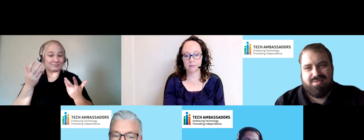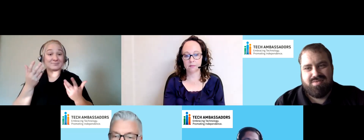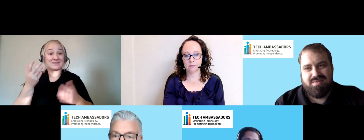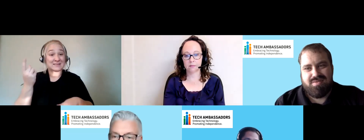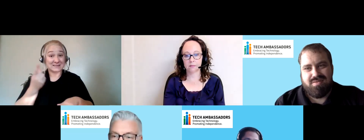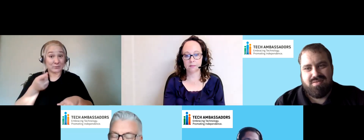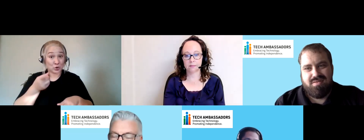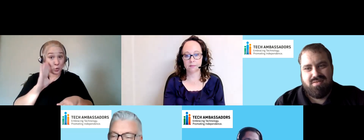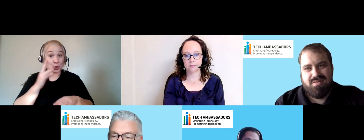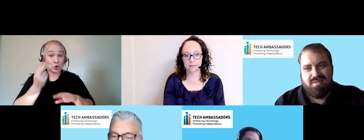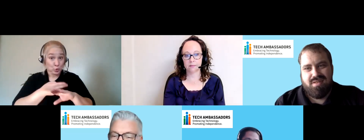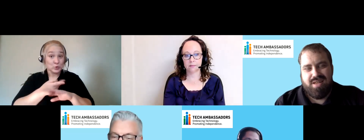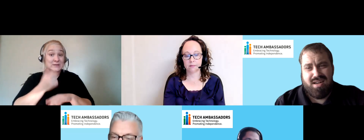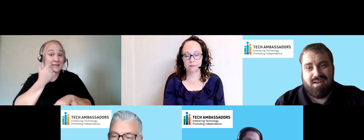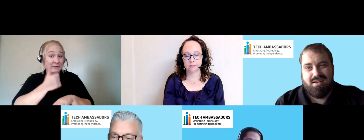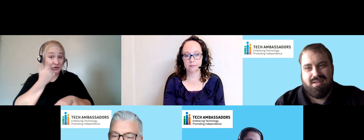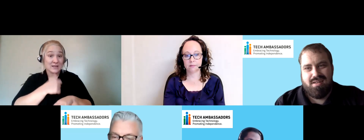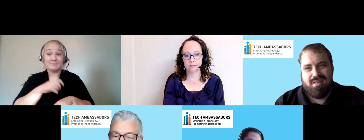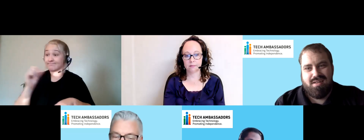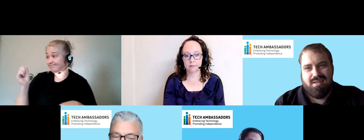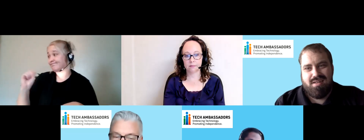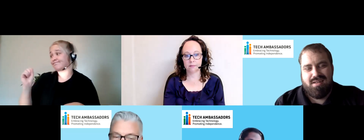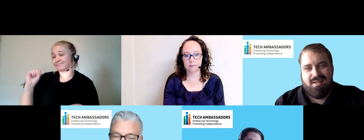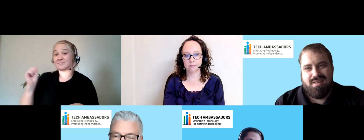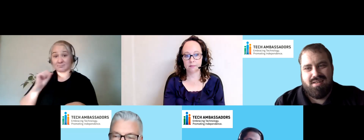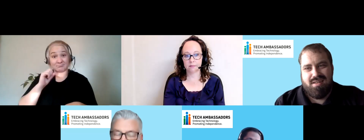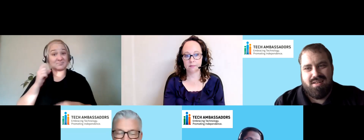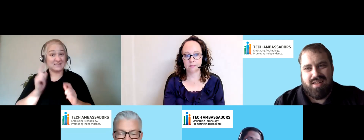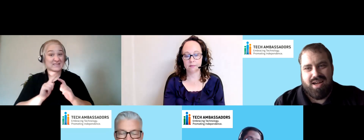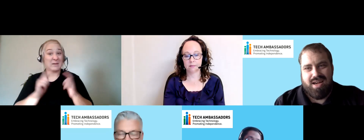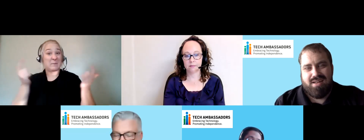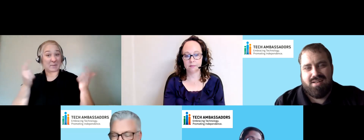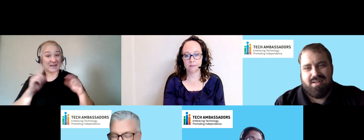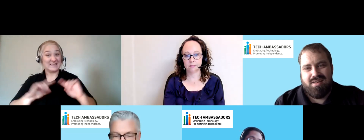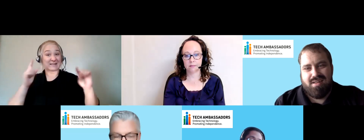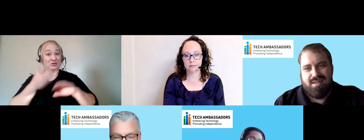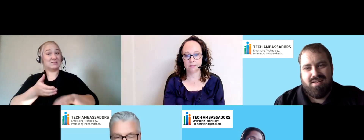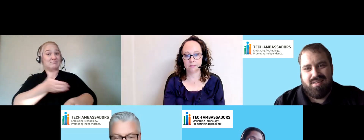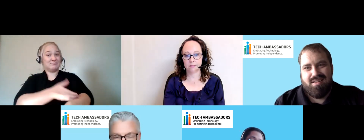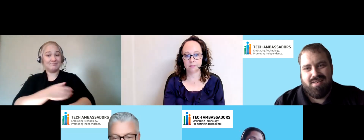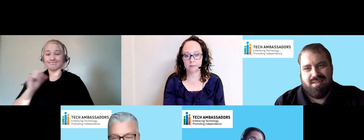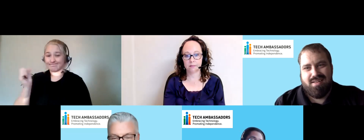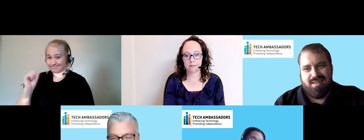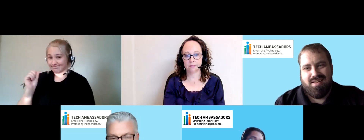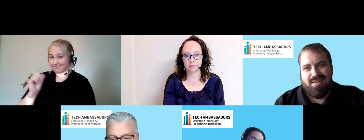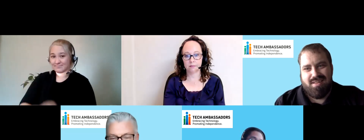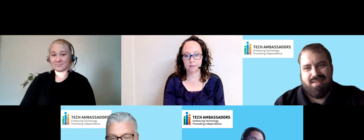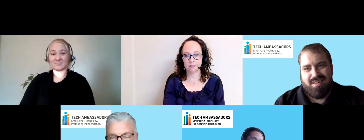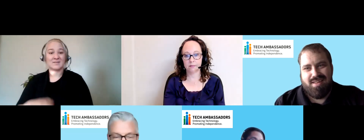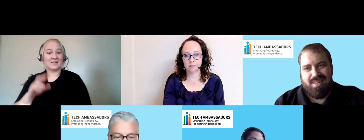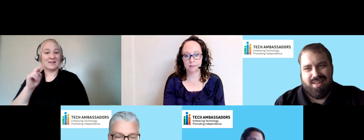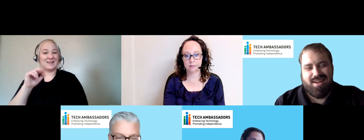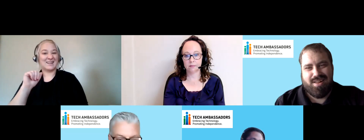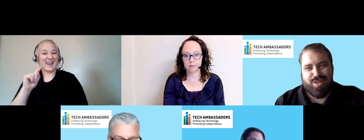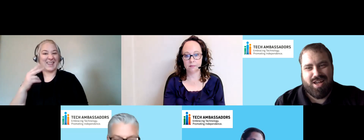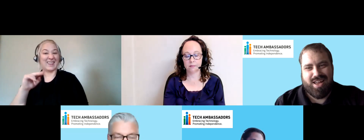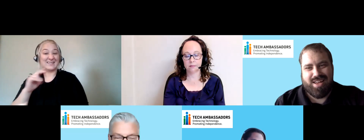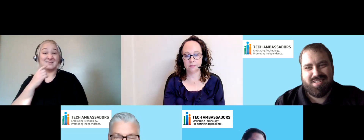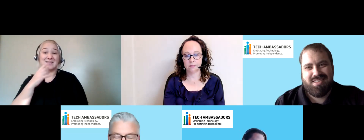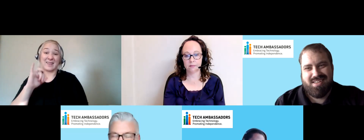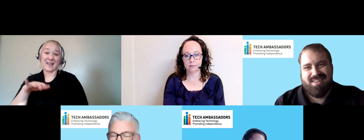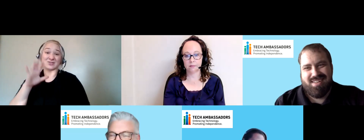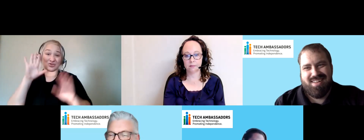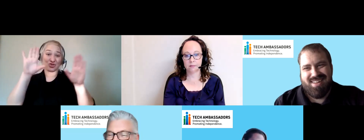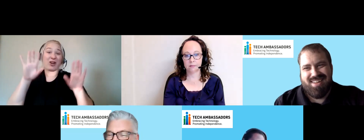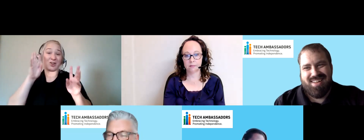use every day, Yeah. made a pretty big difference. That's Yeah, great creativity and problem solving, Tanner. Yeah.